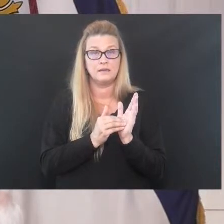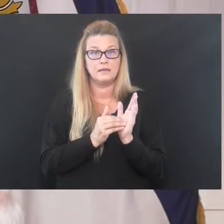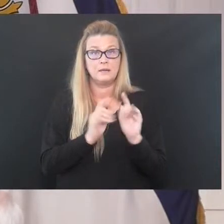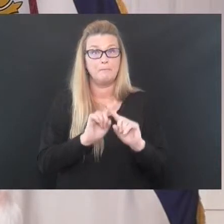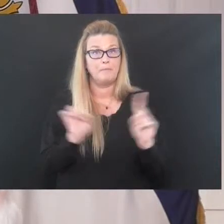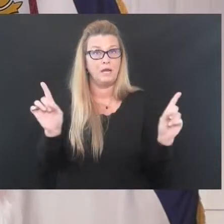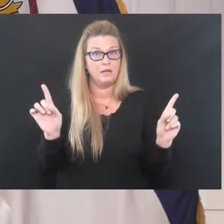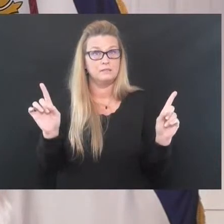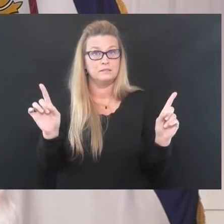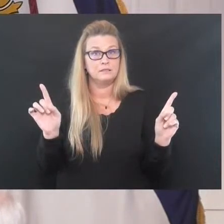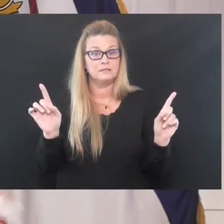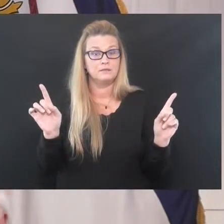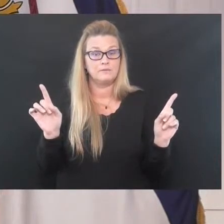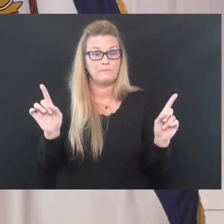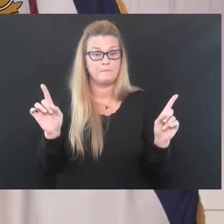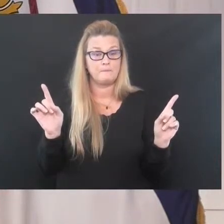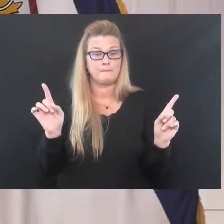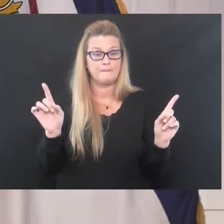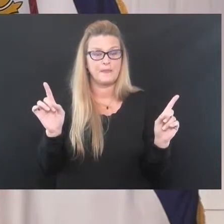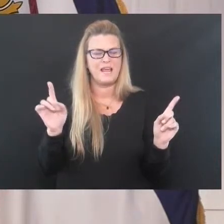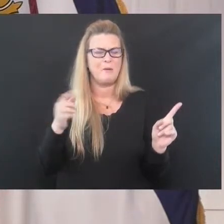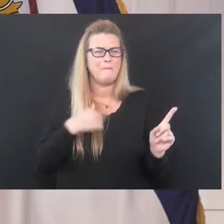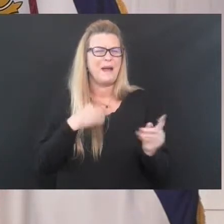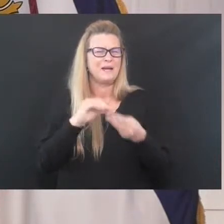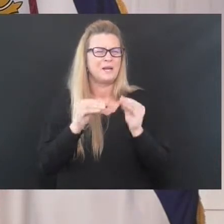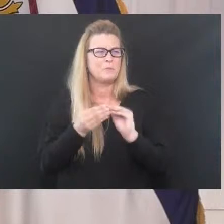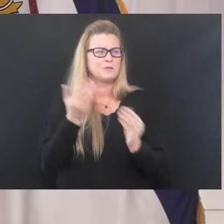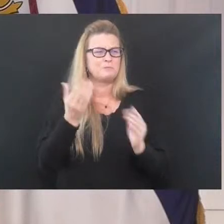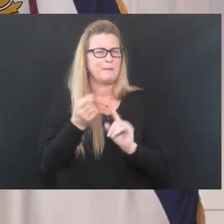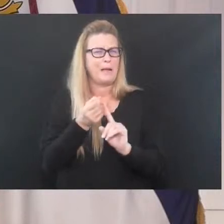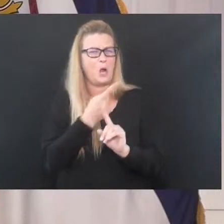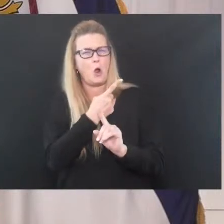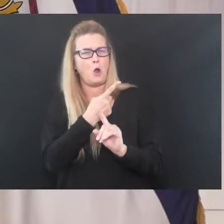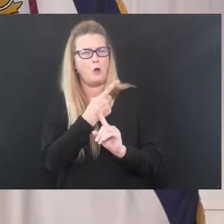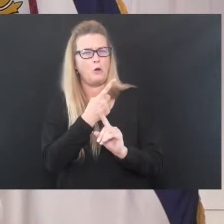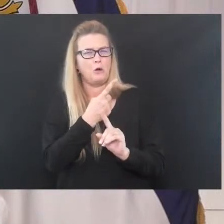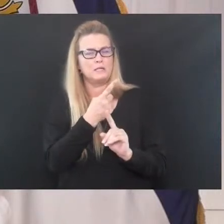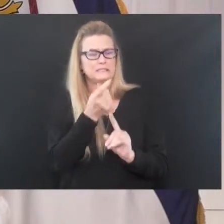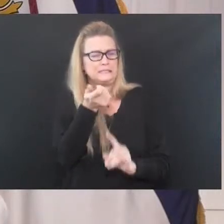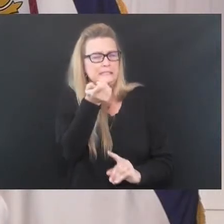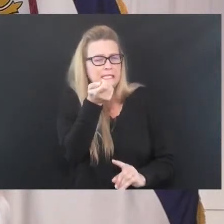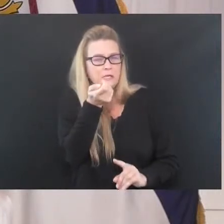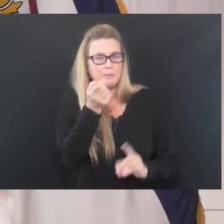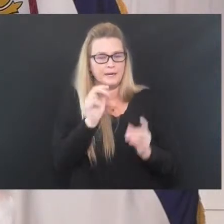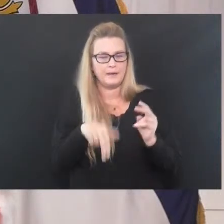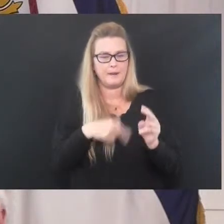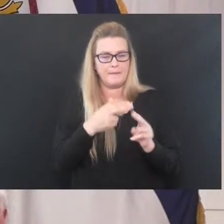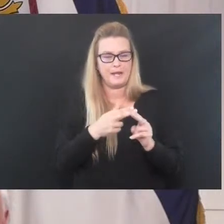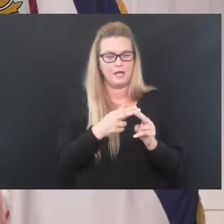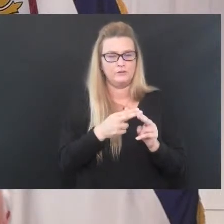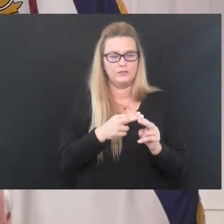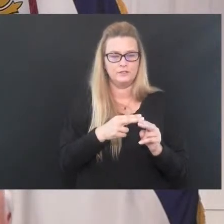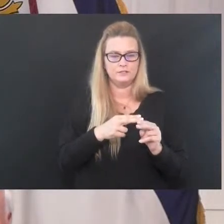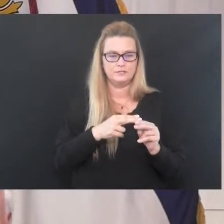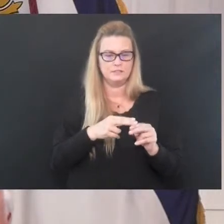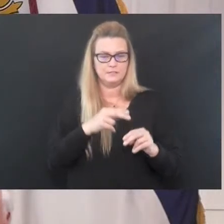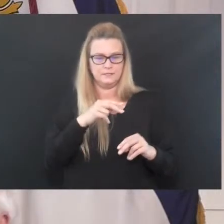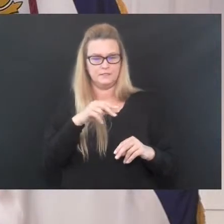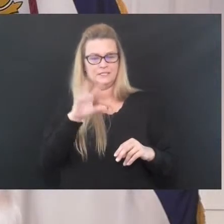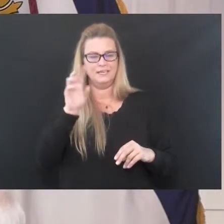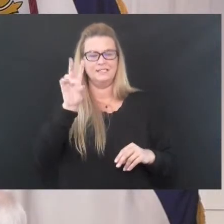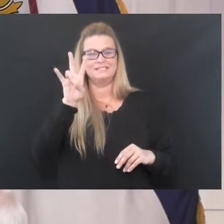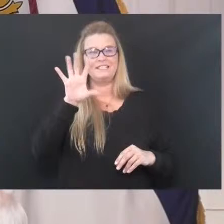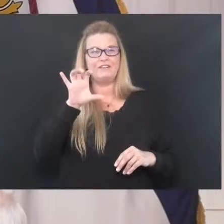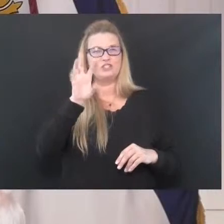think that, and I could be off just a small amount. This number is really